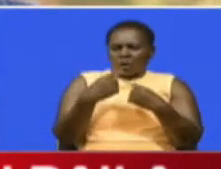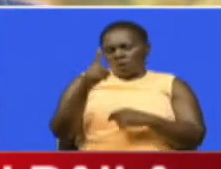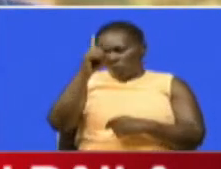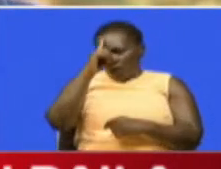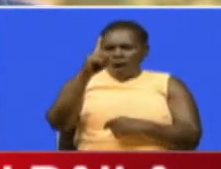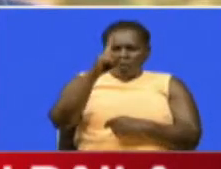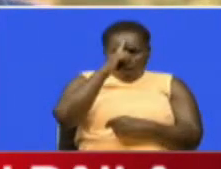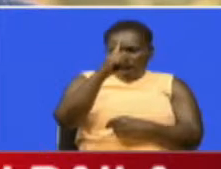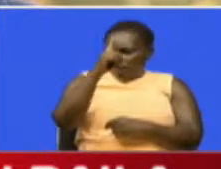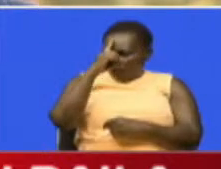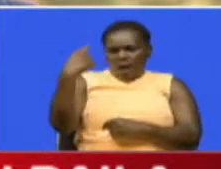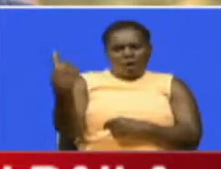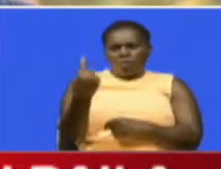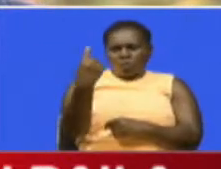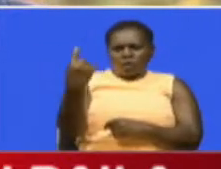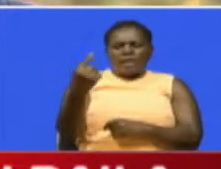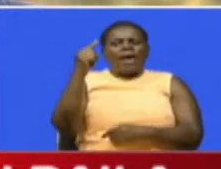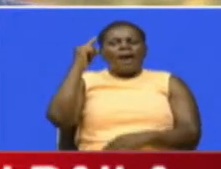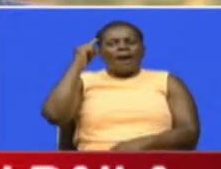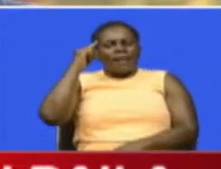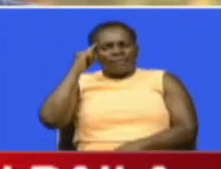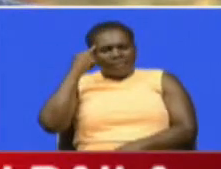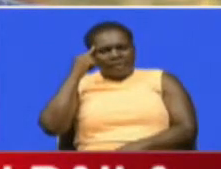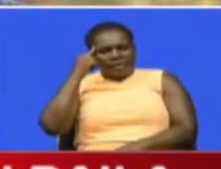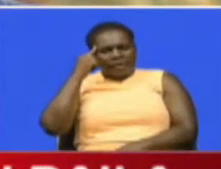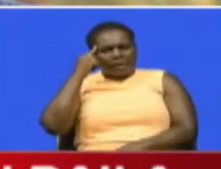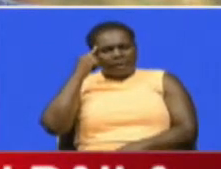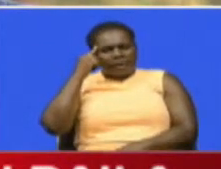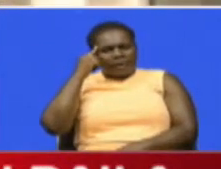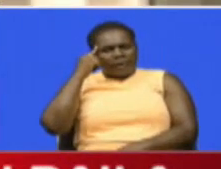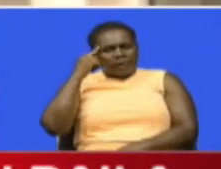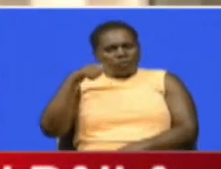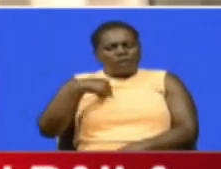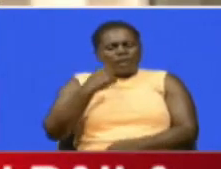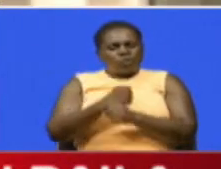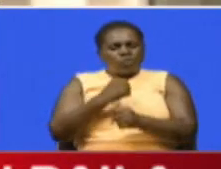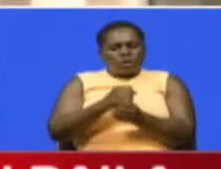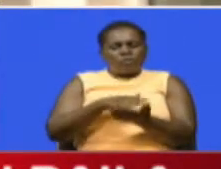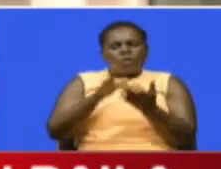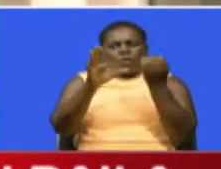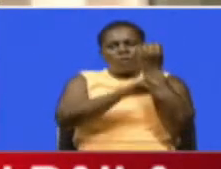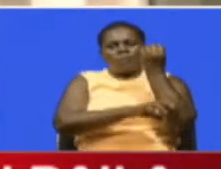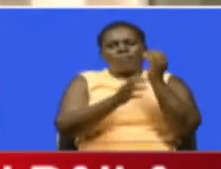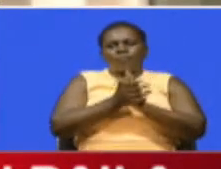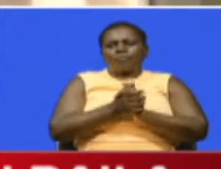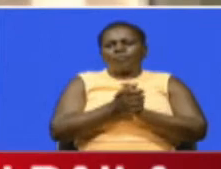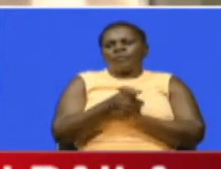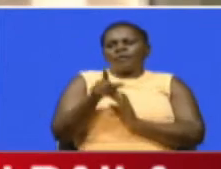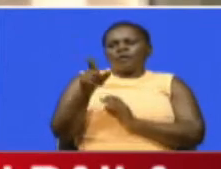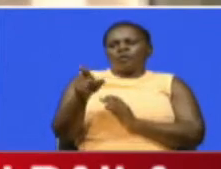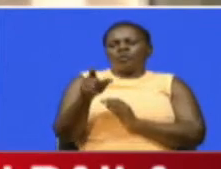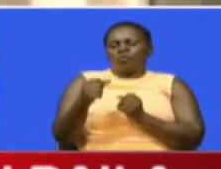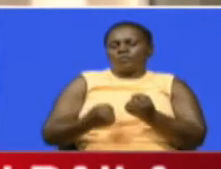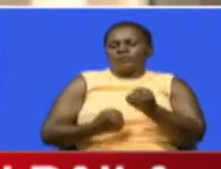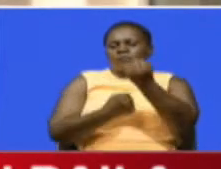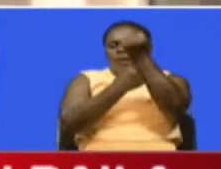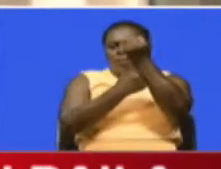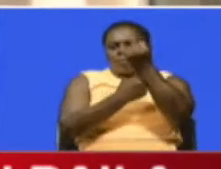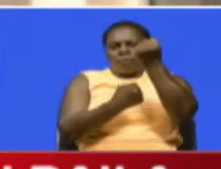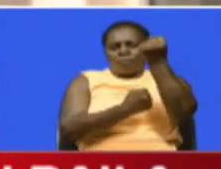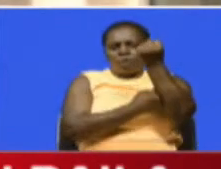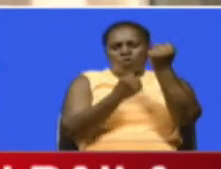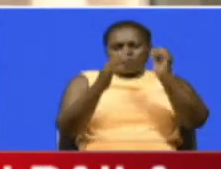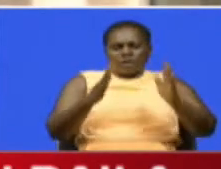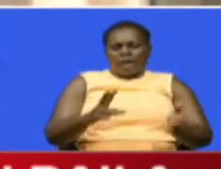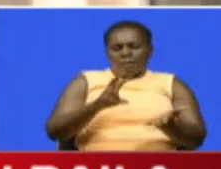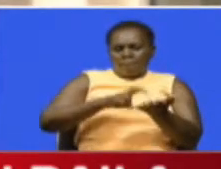Yeah. I think we're really going too far in this country. All right, so you'd be a big supporter of